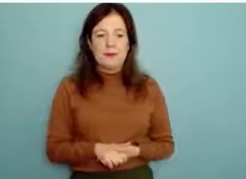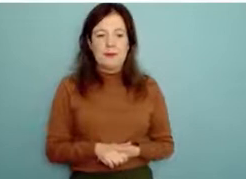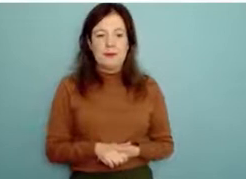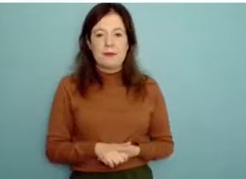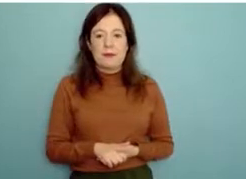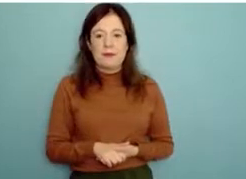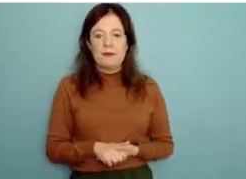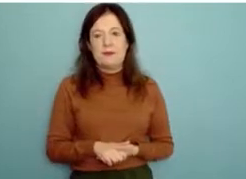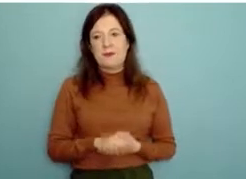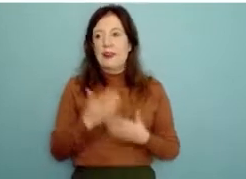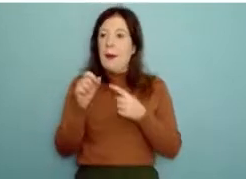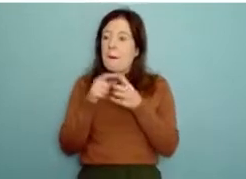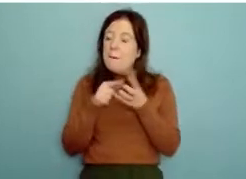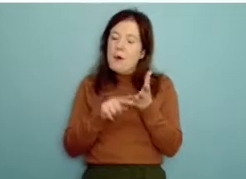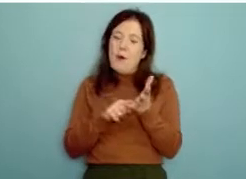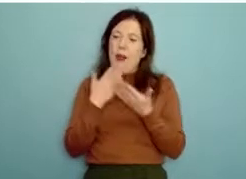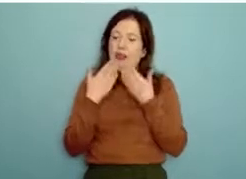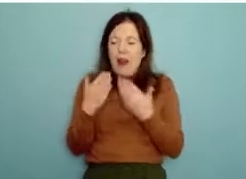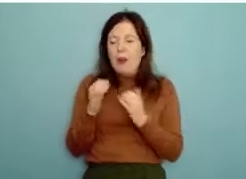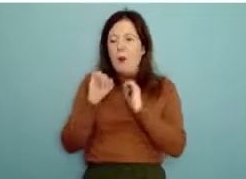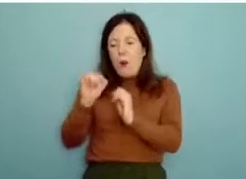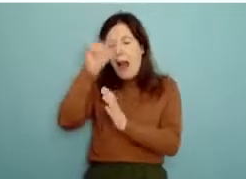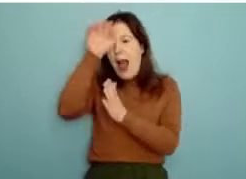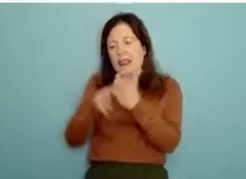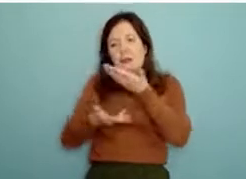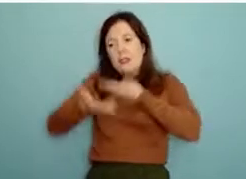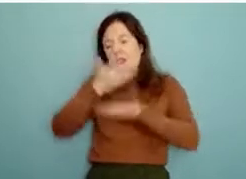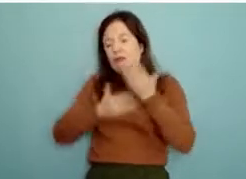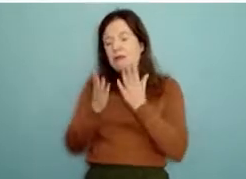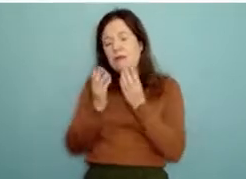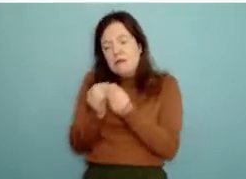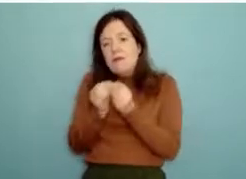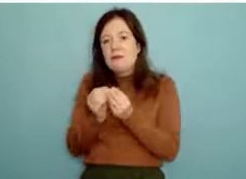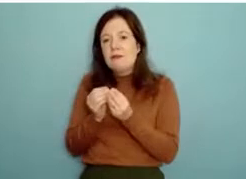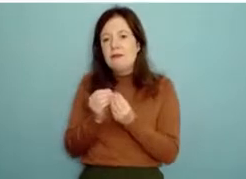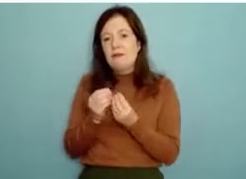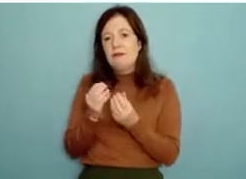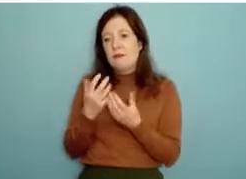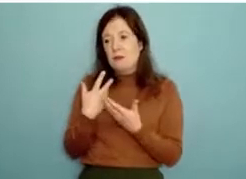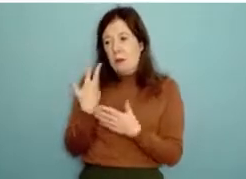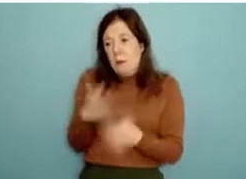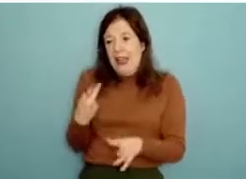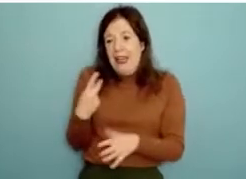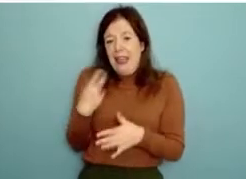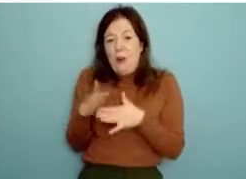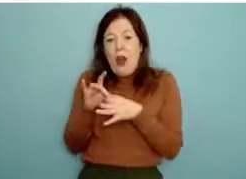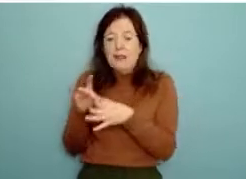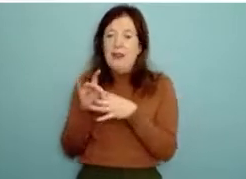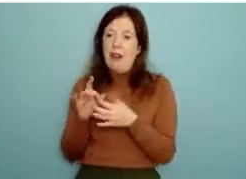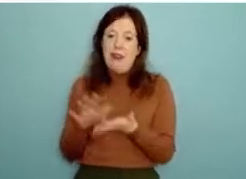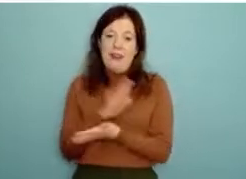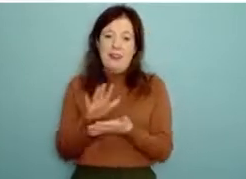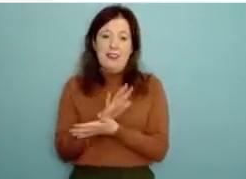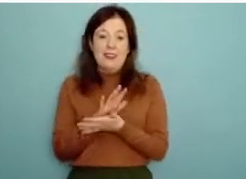Paul, thank you so much for being willing to share your experience and thoughts. I've so enjoyed this work with you. I think it's over to you now to